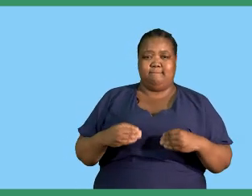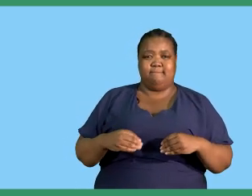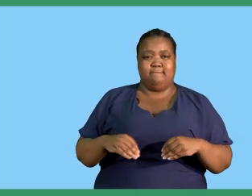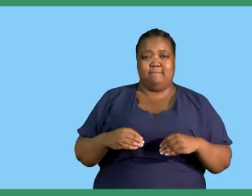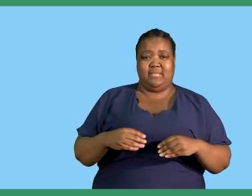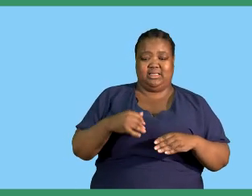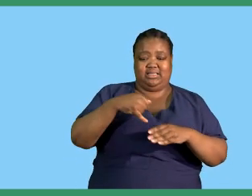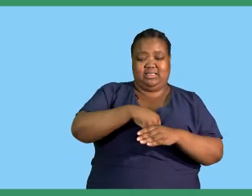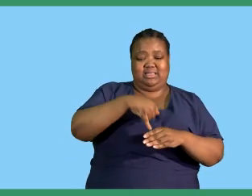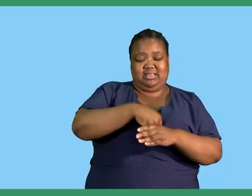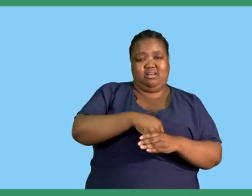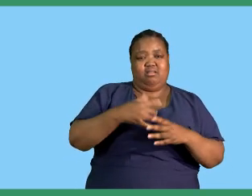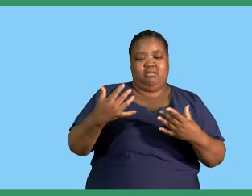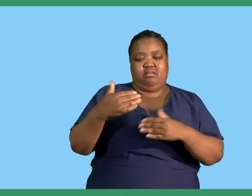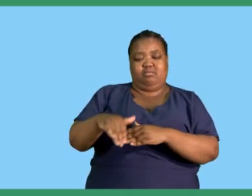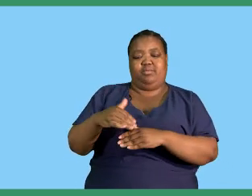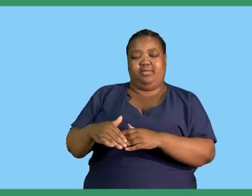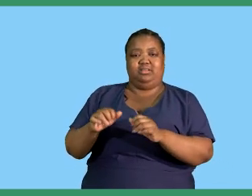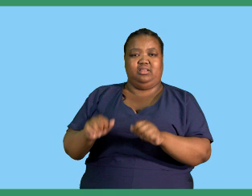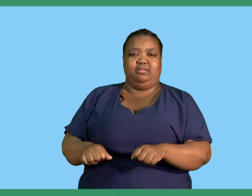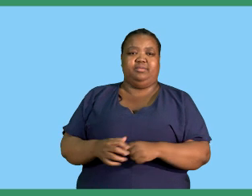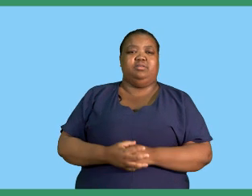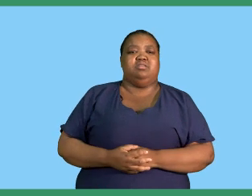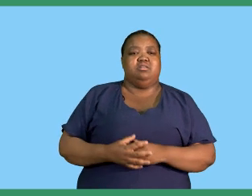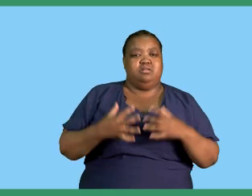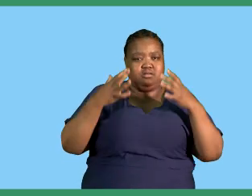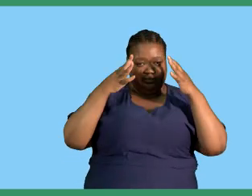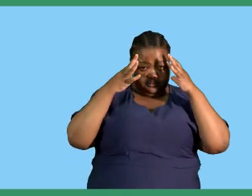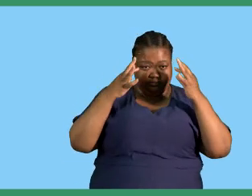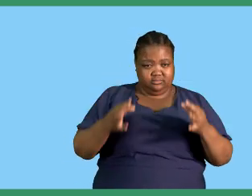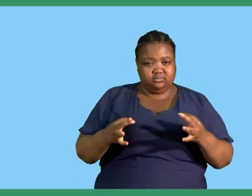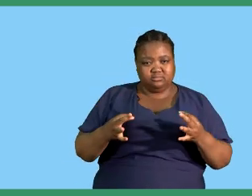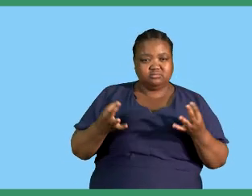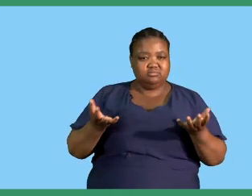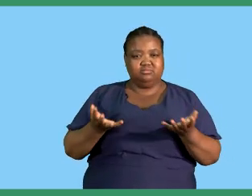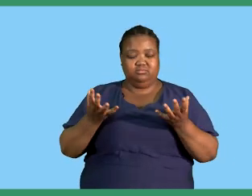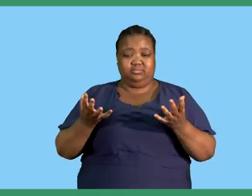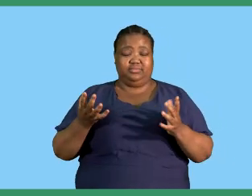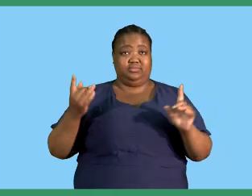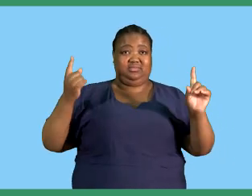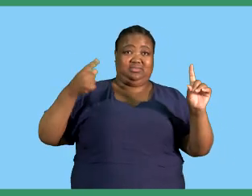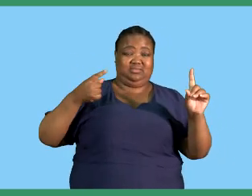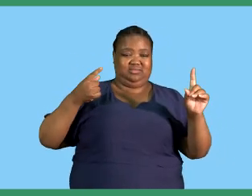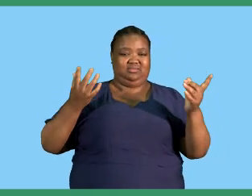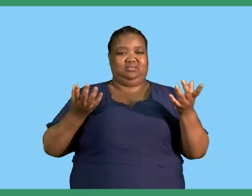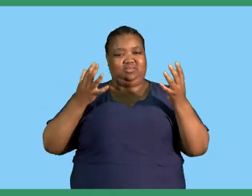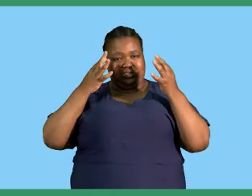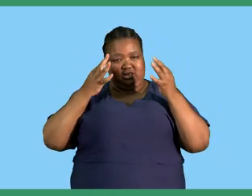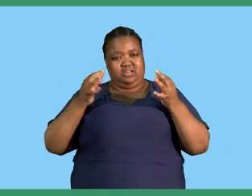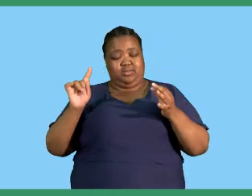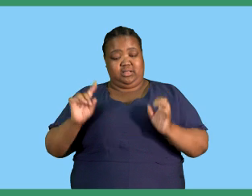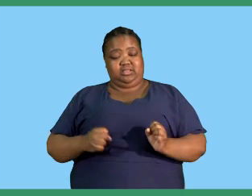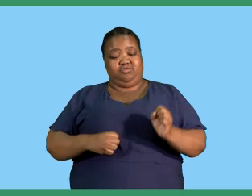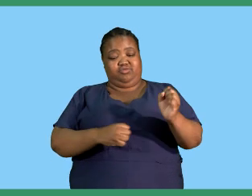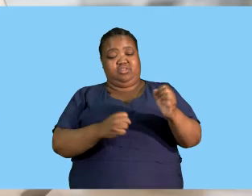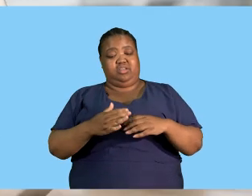Then we need to decide on the desired outcome as envisaged when strategies were implemented. Right,